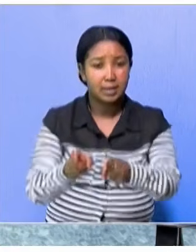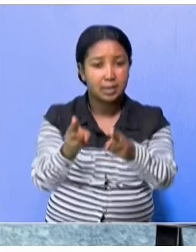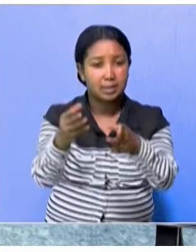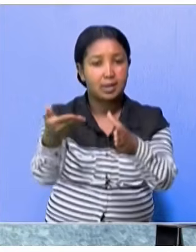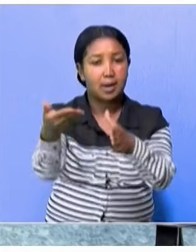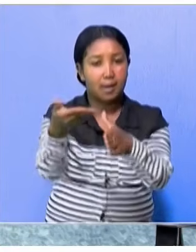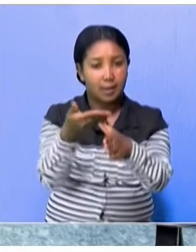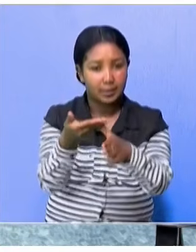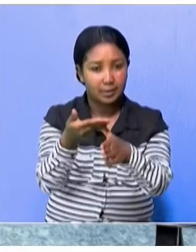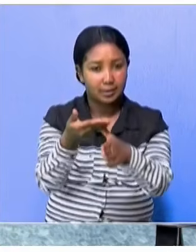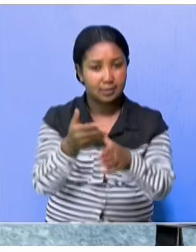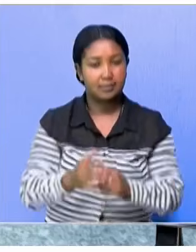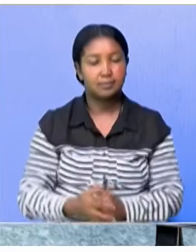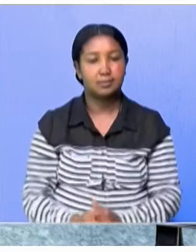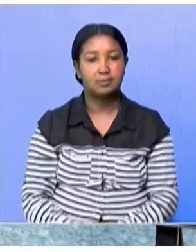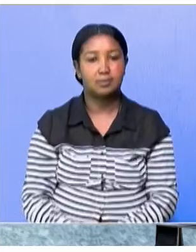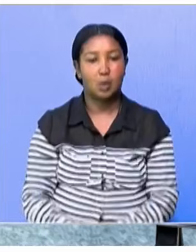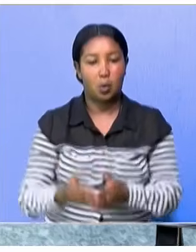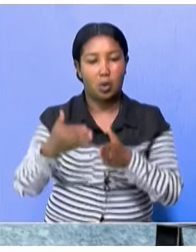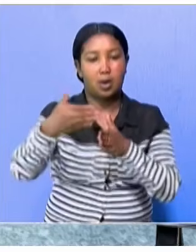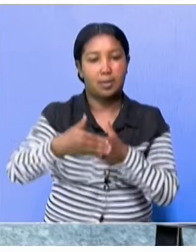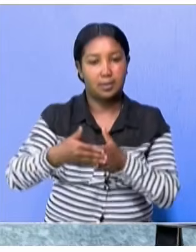limit.